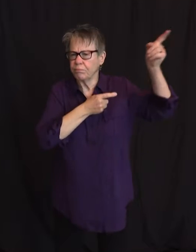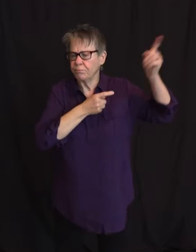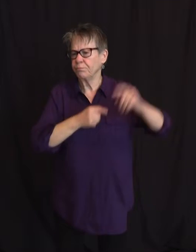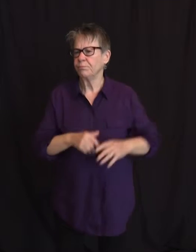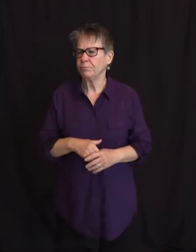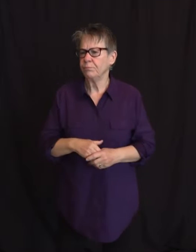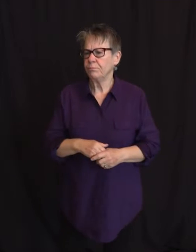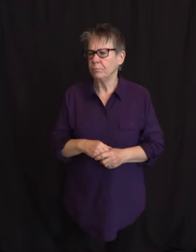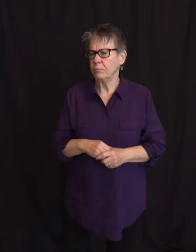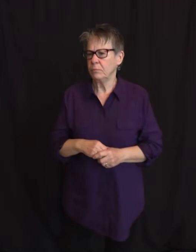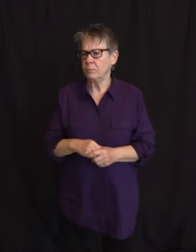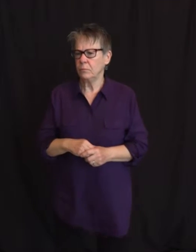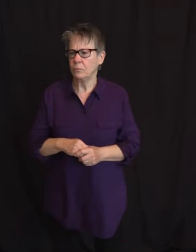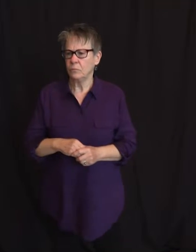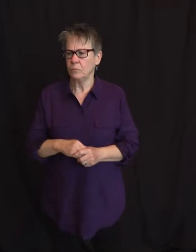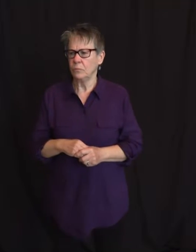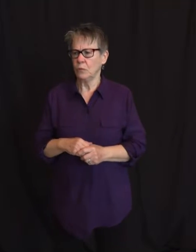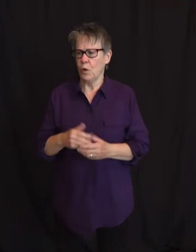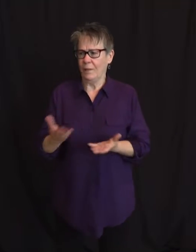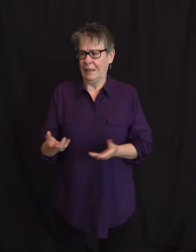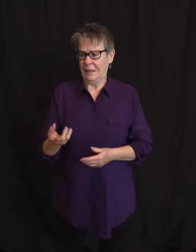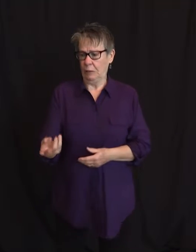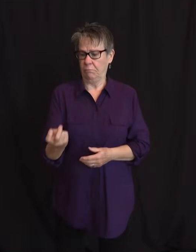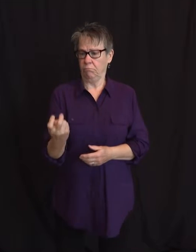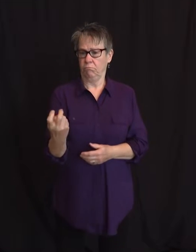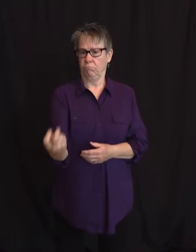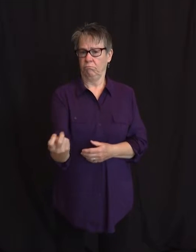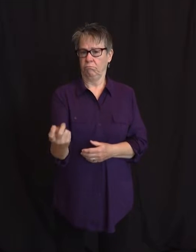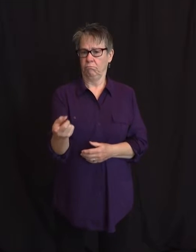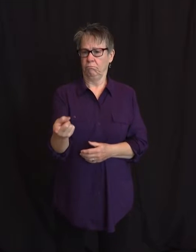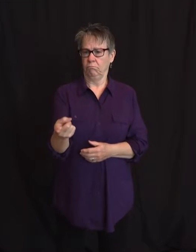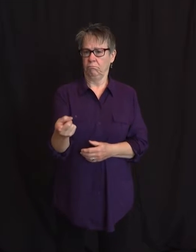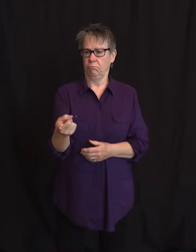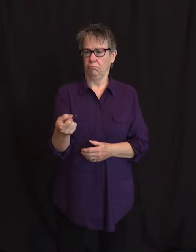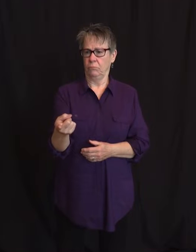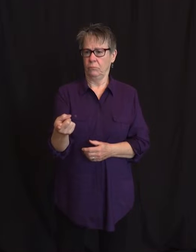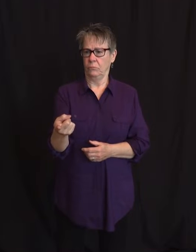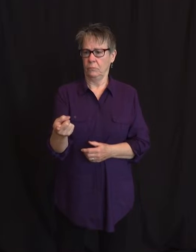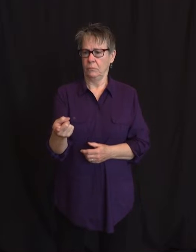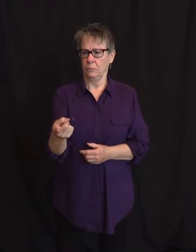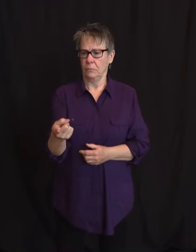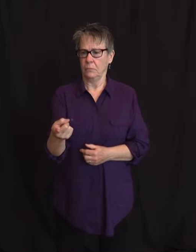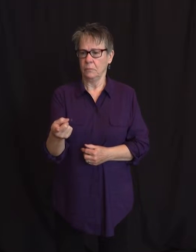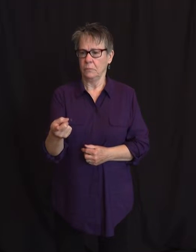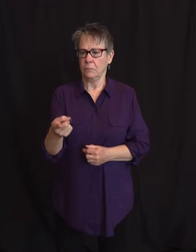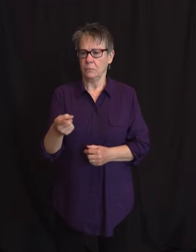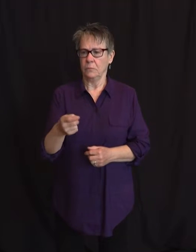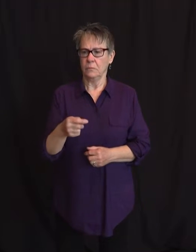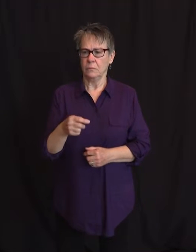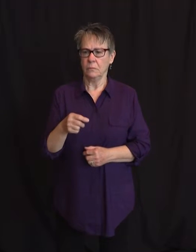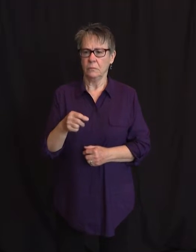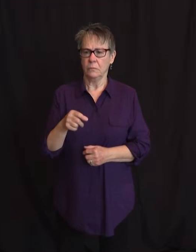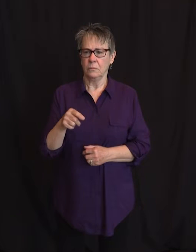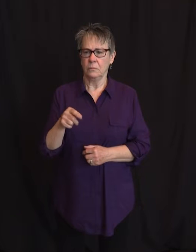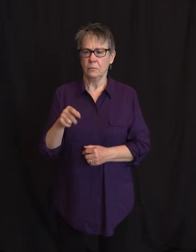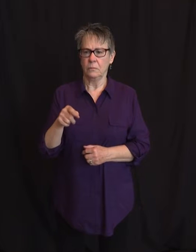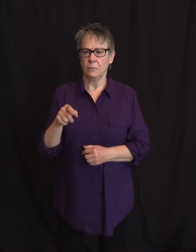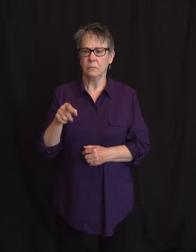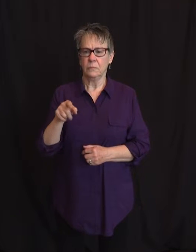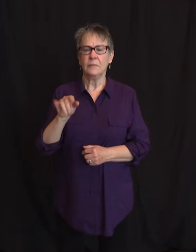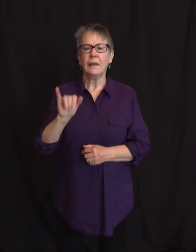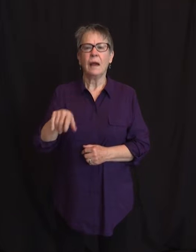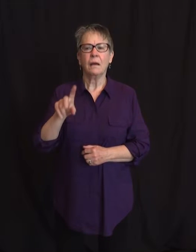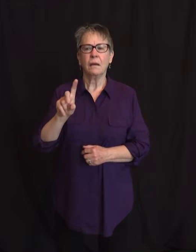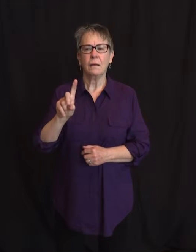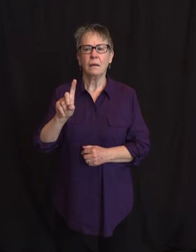right at 2 o'clock, is Communicable Disease Service Medical Director in the Department of Health, Dr. Ed Lifshitz. Ed, it's great to have you with